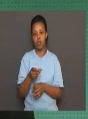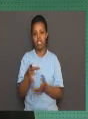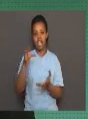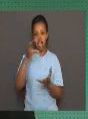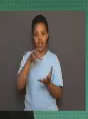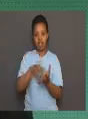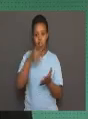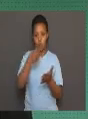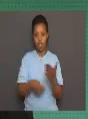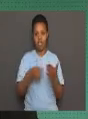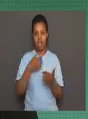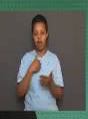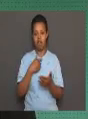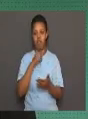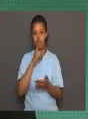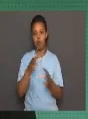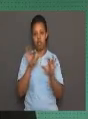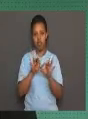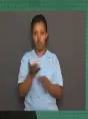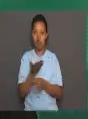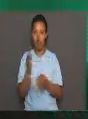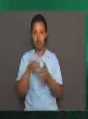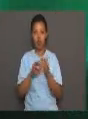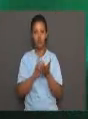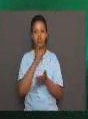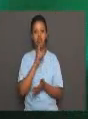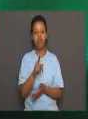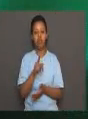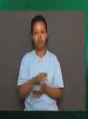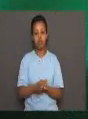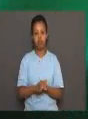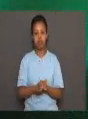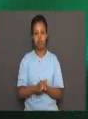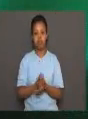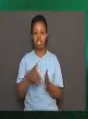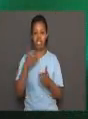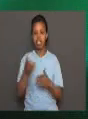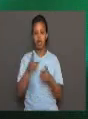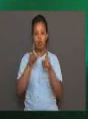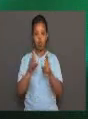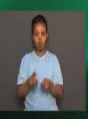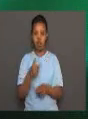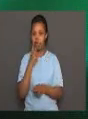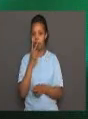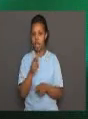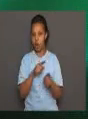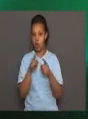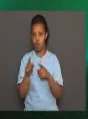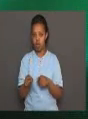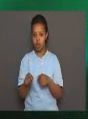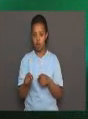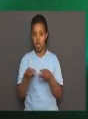comprehensive result in substances. The next test we will look at is